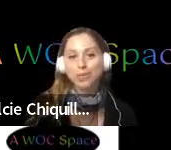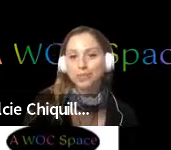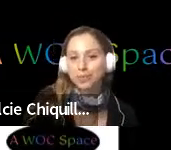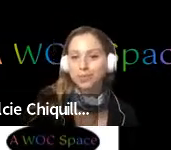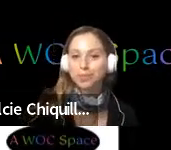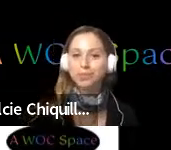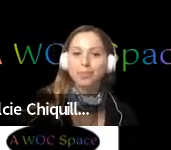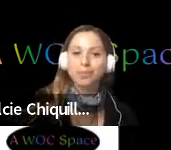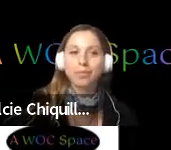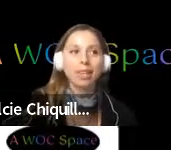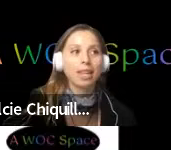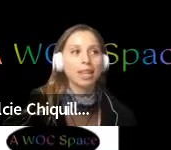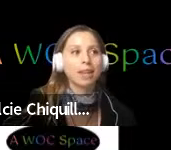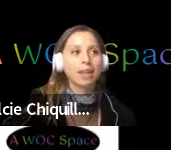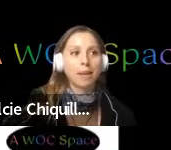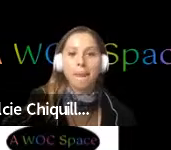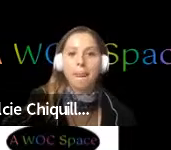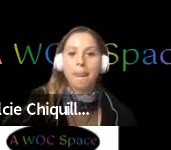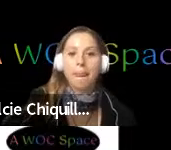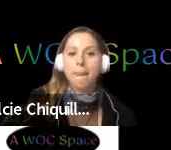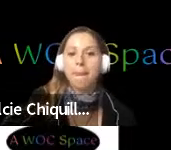of you.